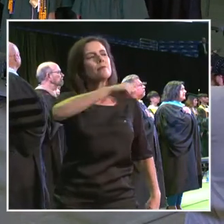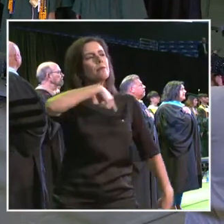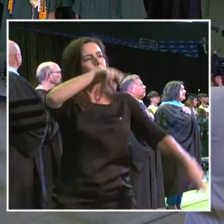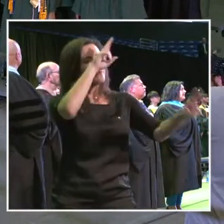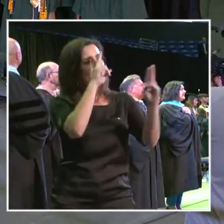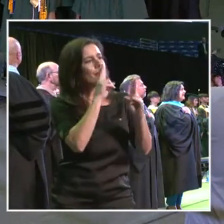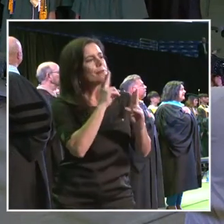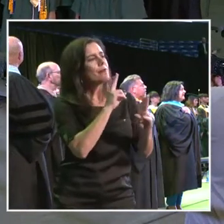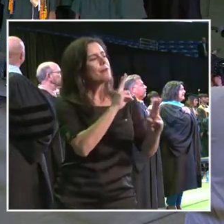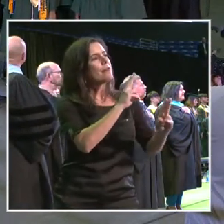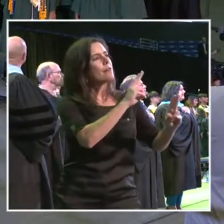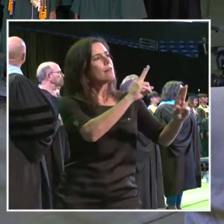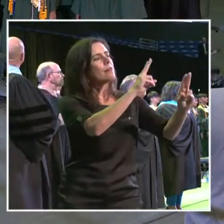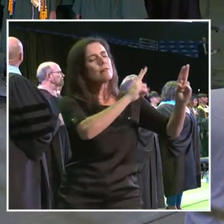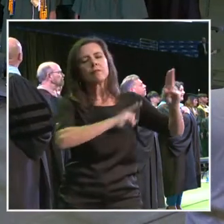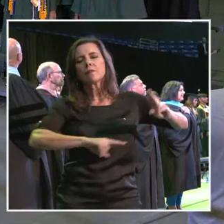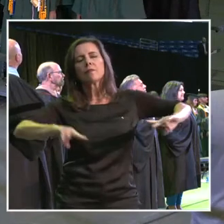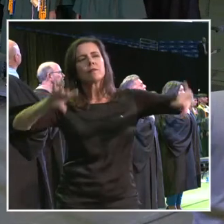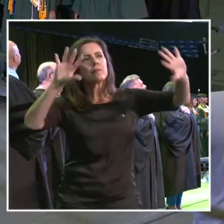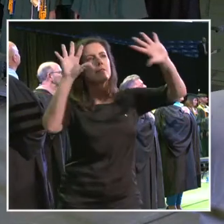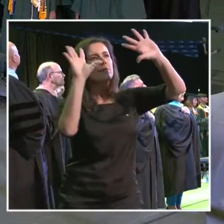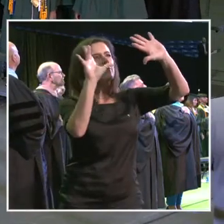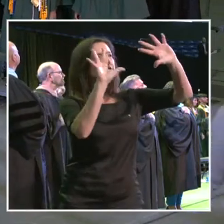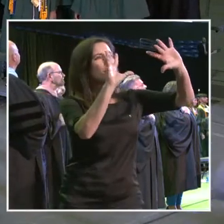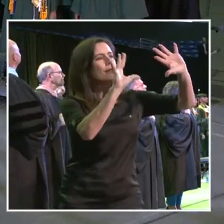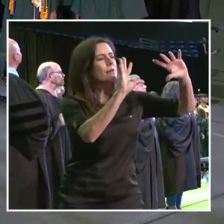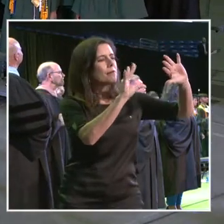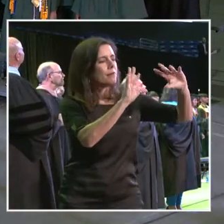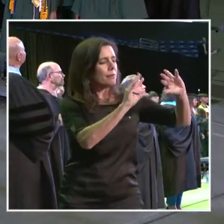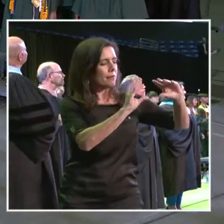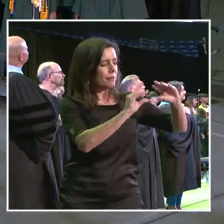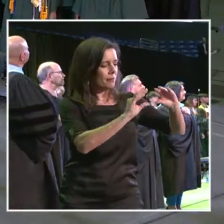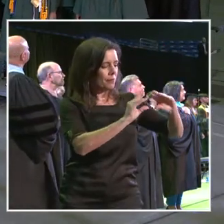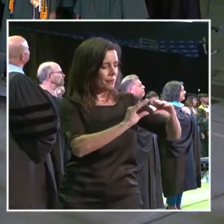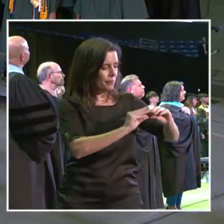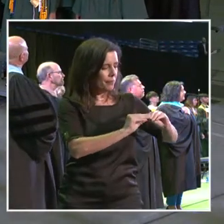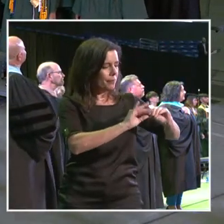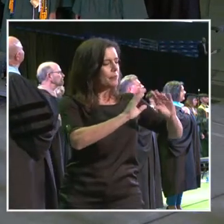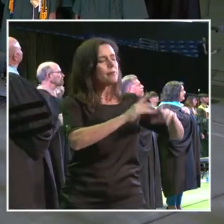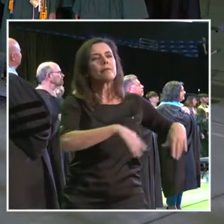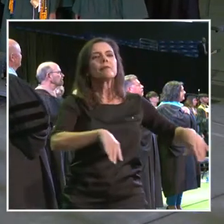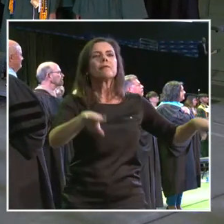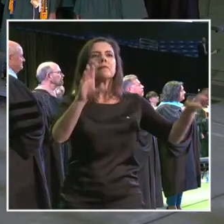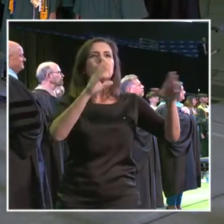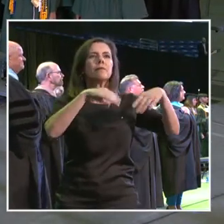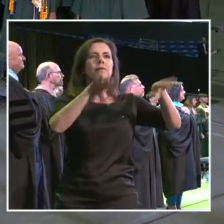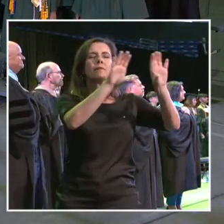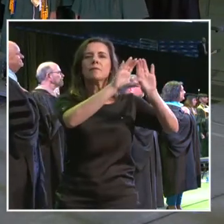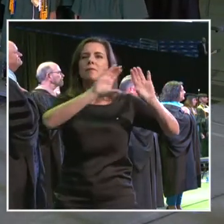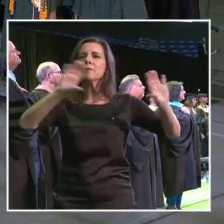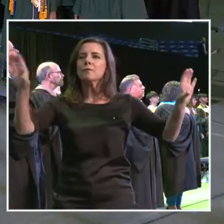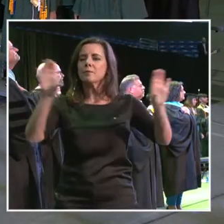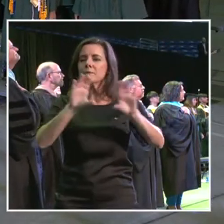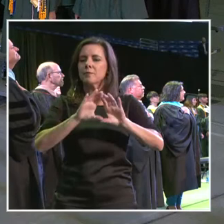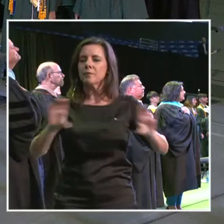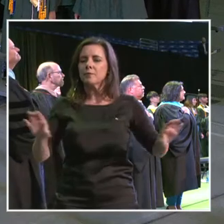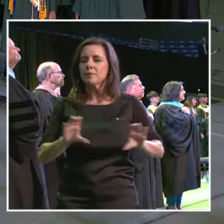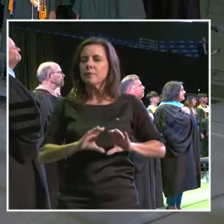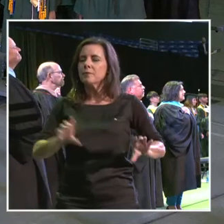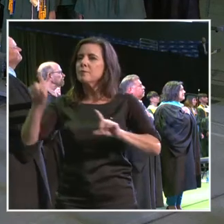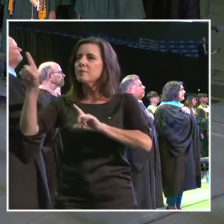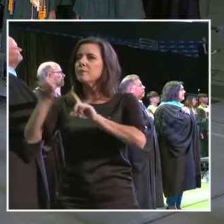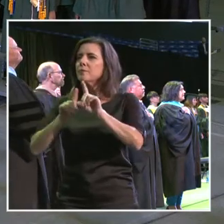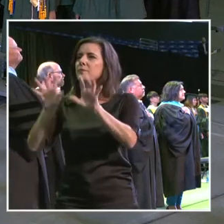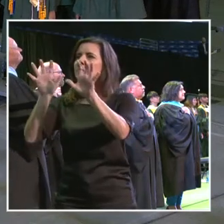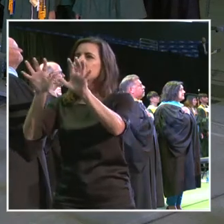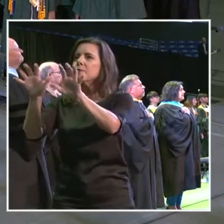proudly we hailed at the twilight's last gleaming, whose broad stripes